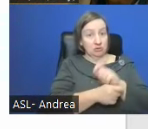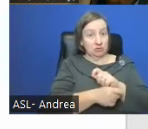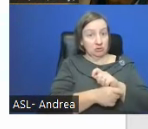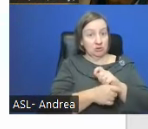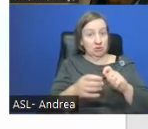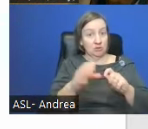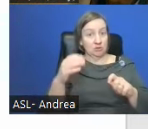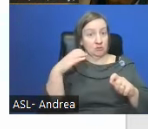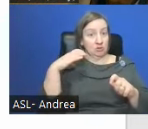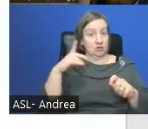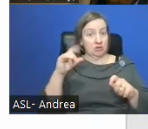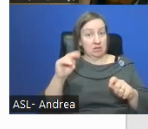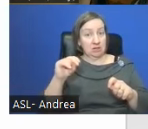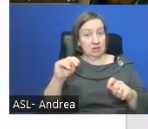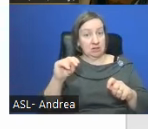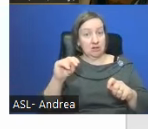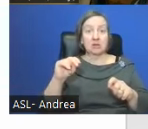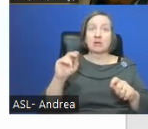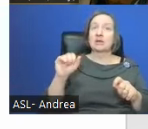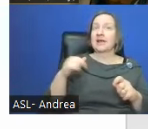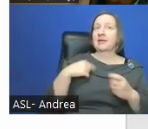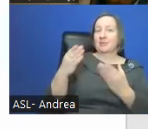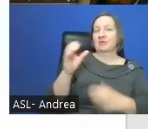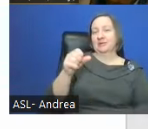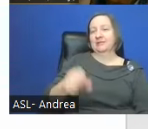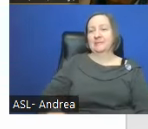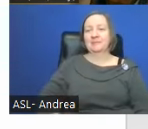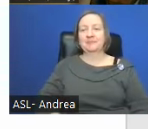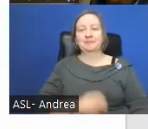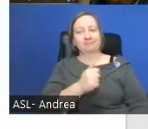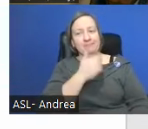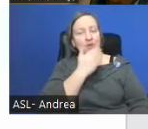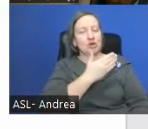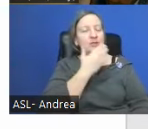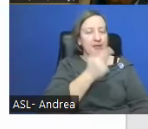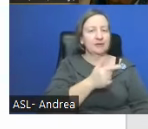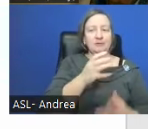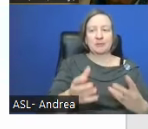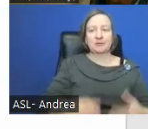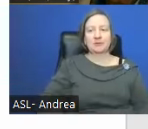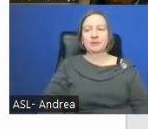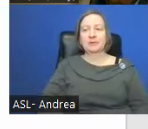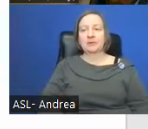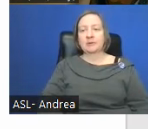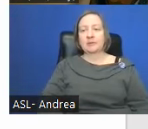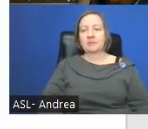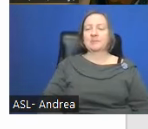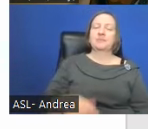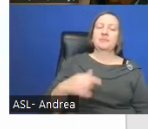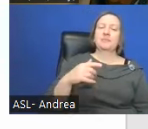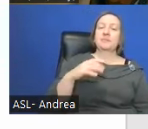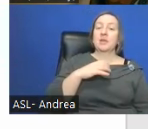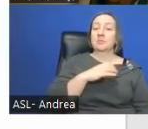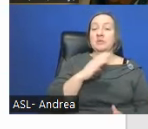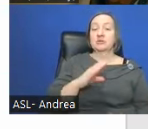Co-Chair Dan? That's what I'm proposing, yes. Very good. Thank you so much. Commissioner Seema.